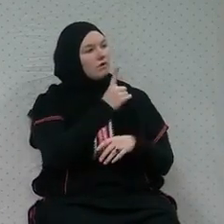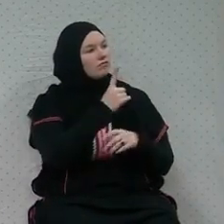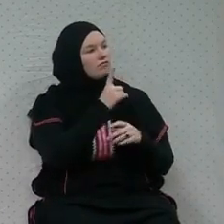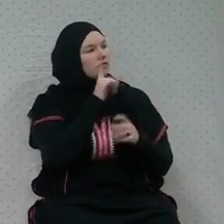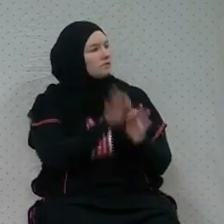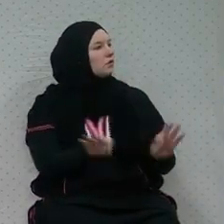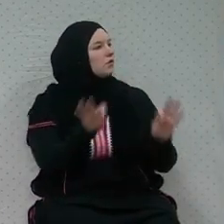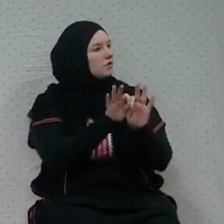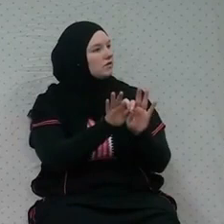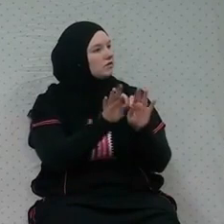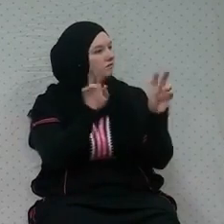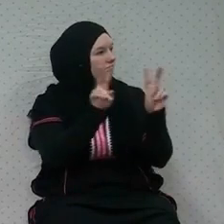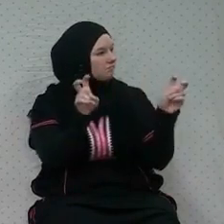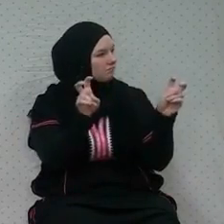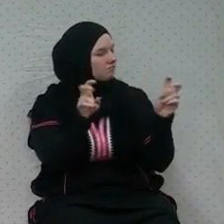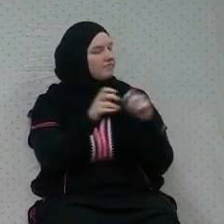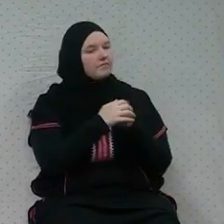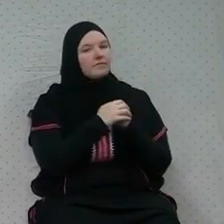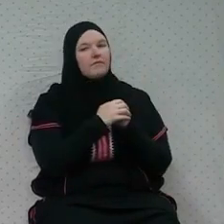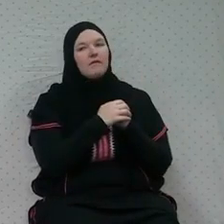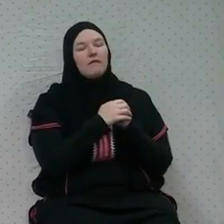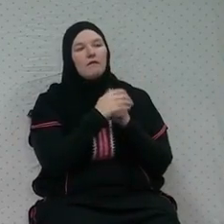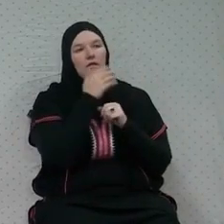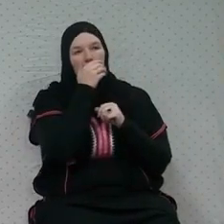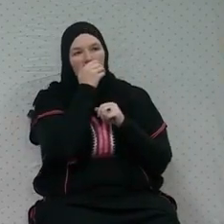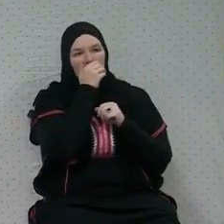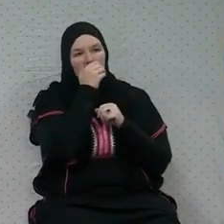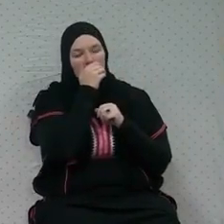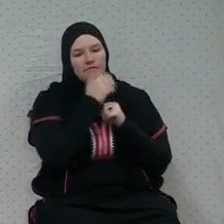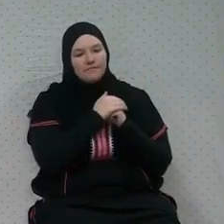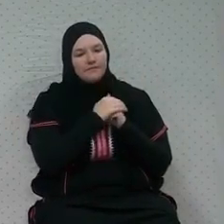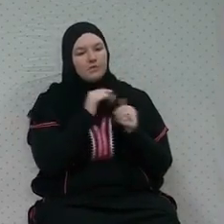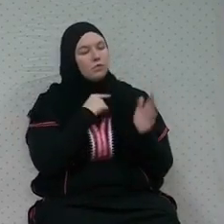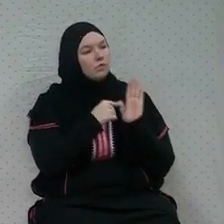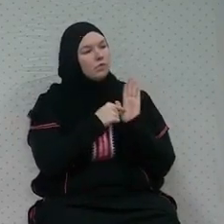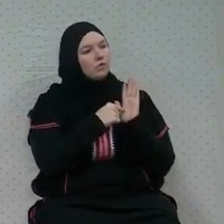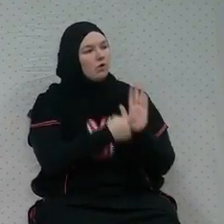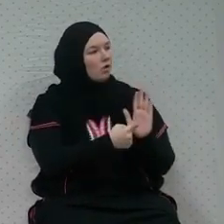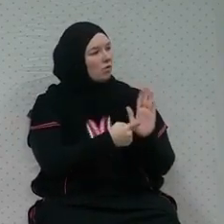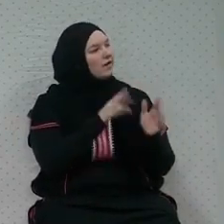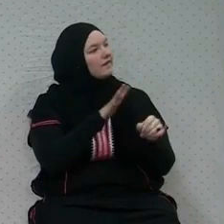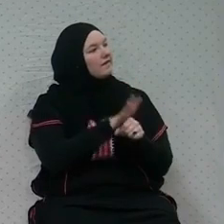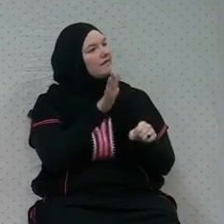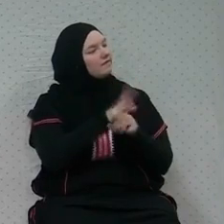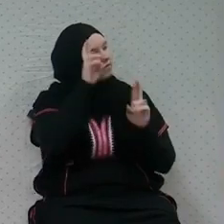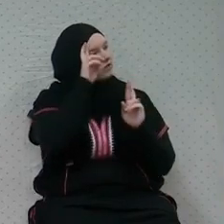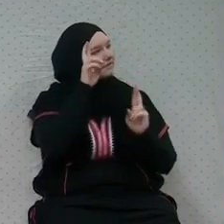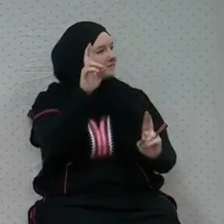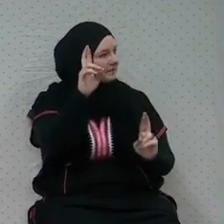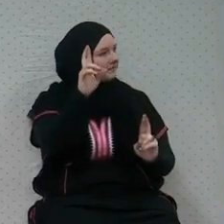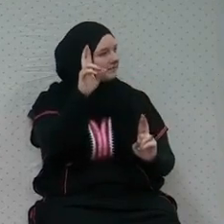aspect of this issue, which is to show enough respect